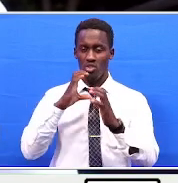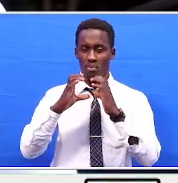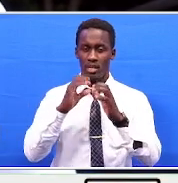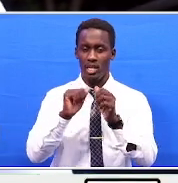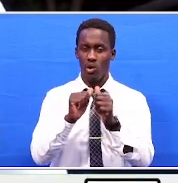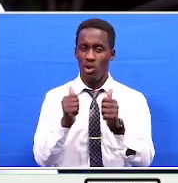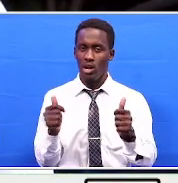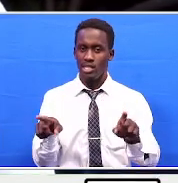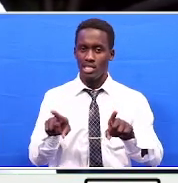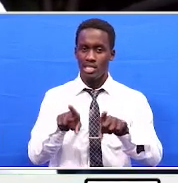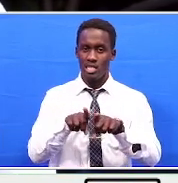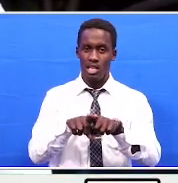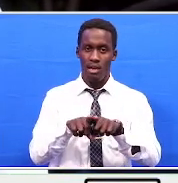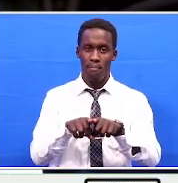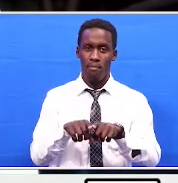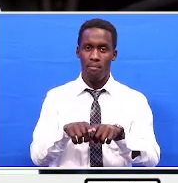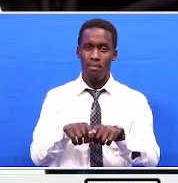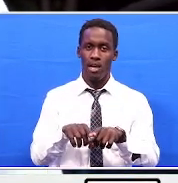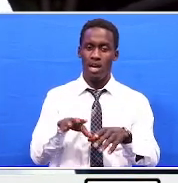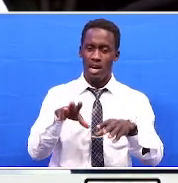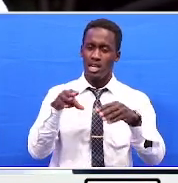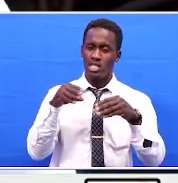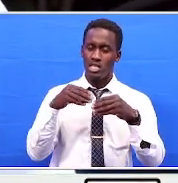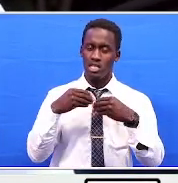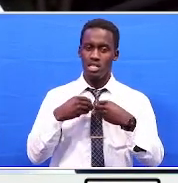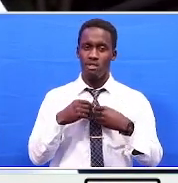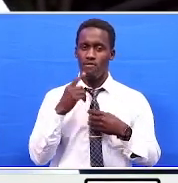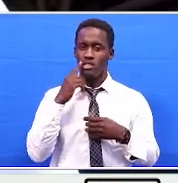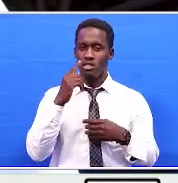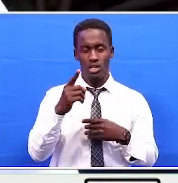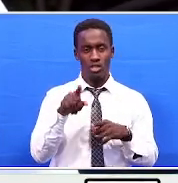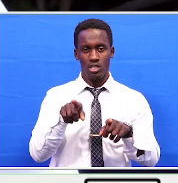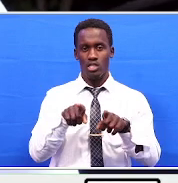communicate and to also get instructions